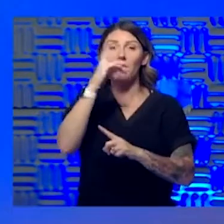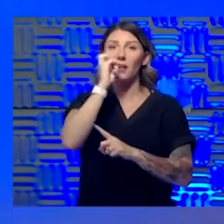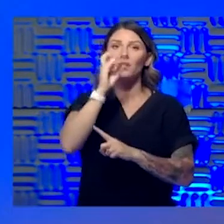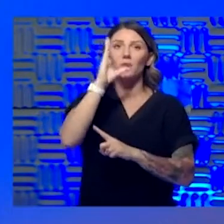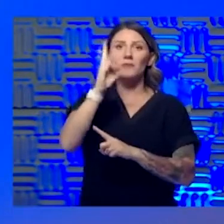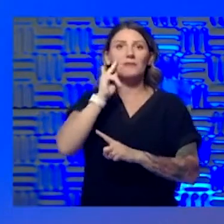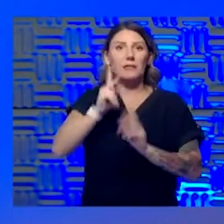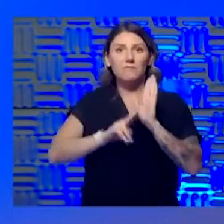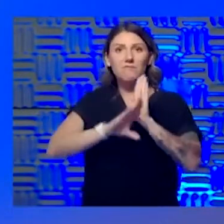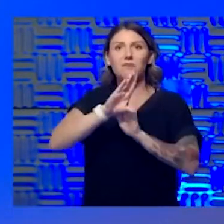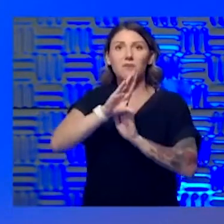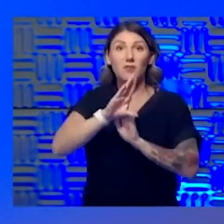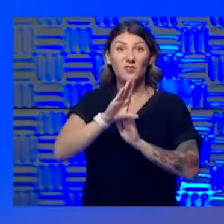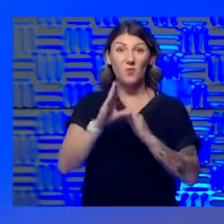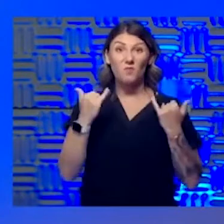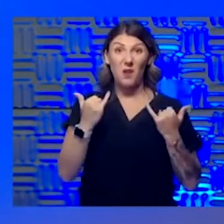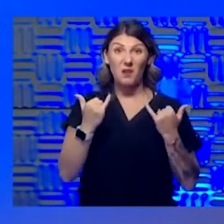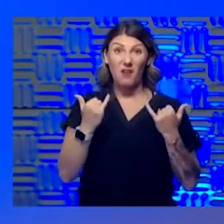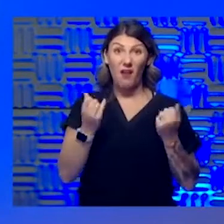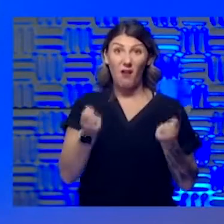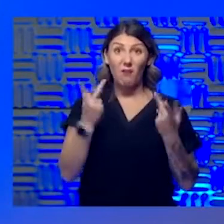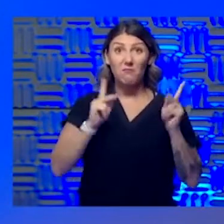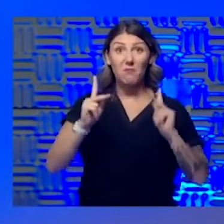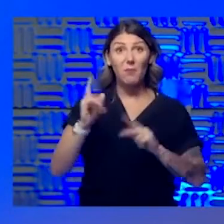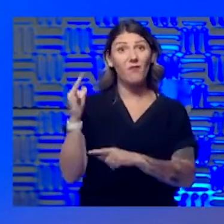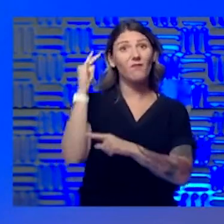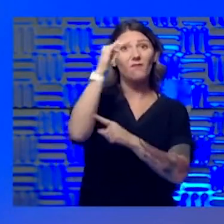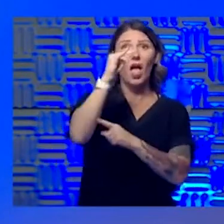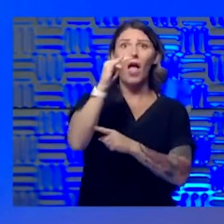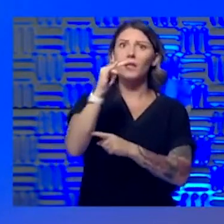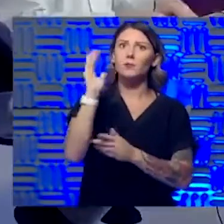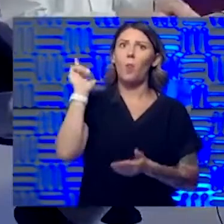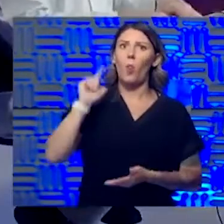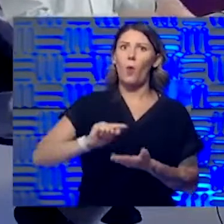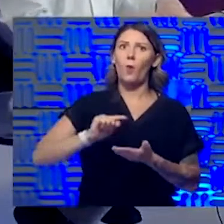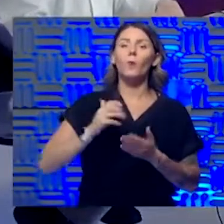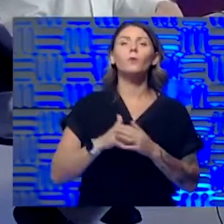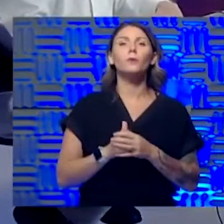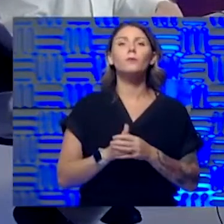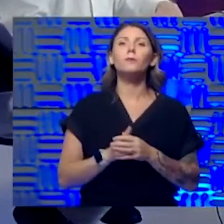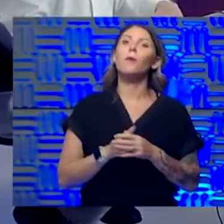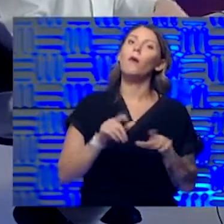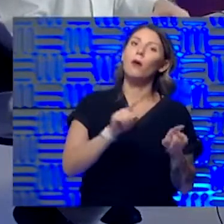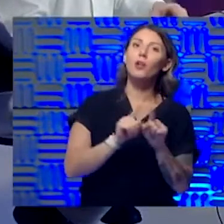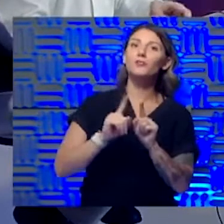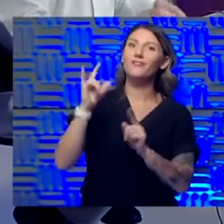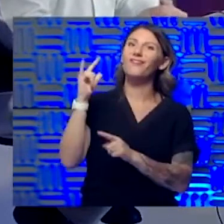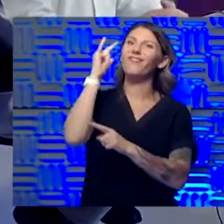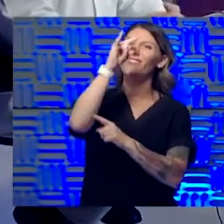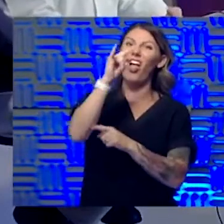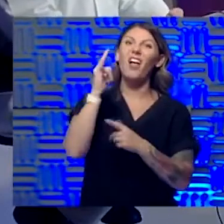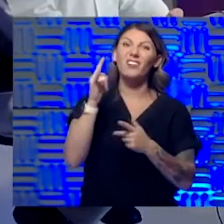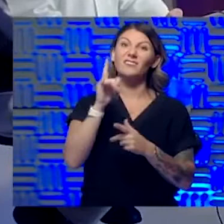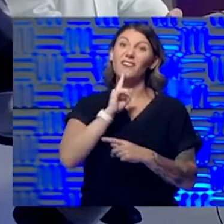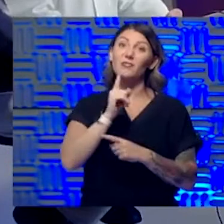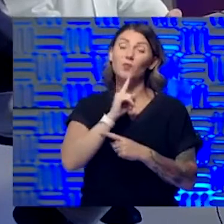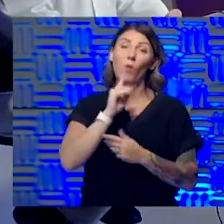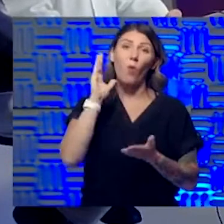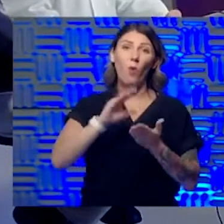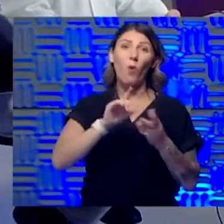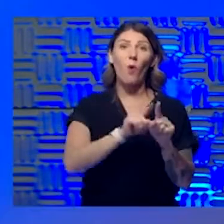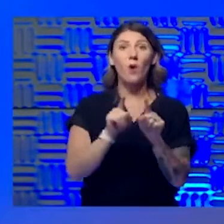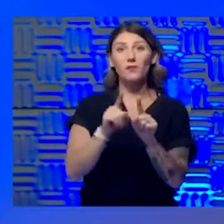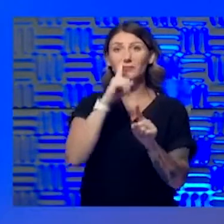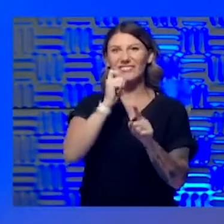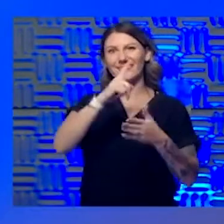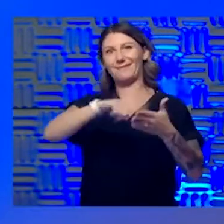overall amount of flyers is probably lower now. Yeah. Of course, the flights are low. They sort of canceled so many flights that some are starting to get crowded again. But again, you